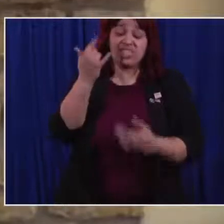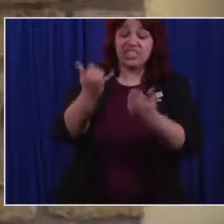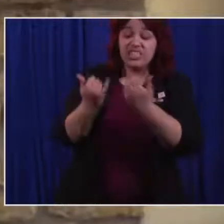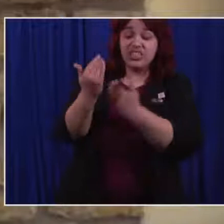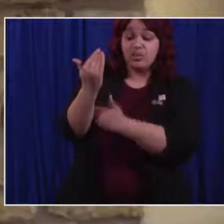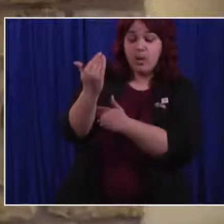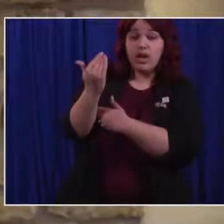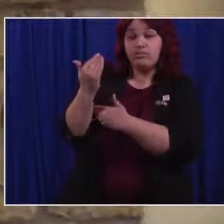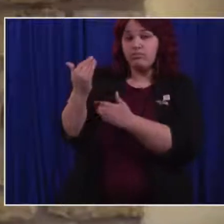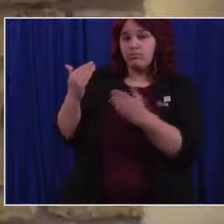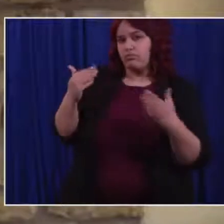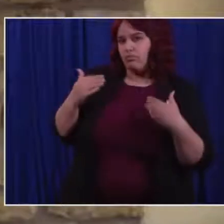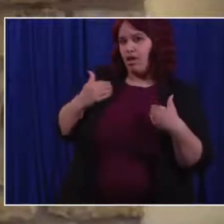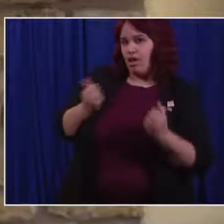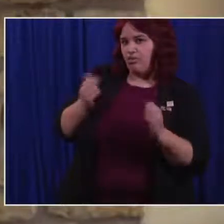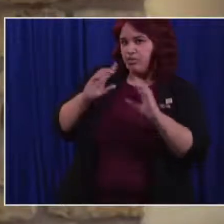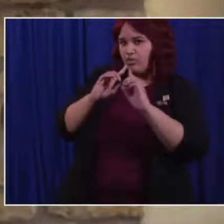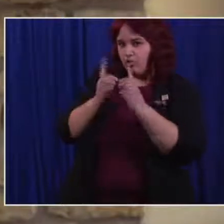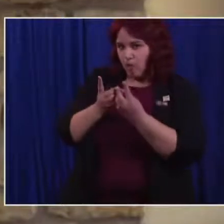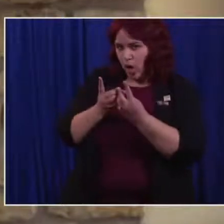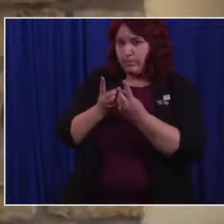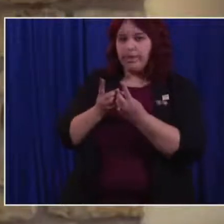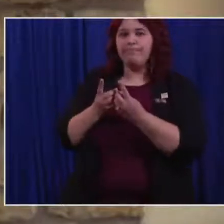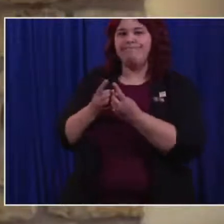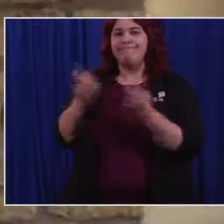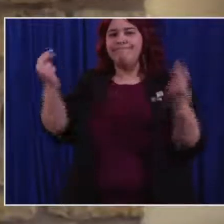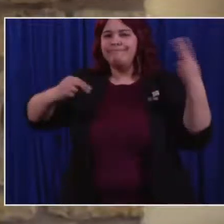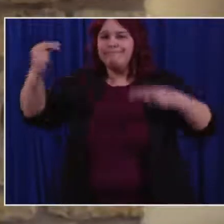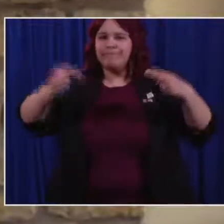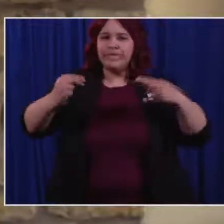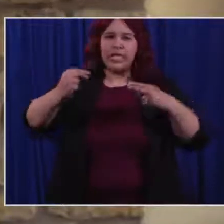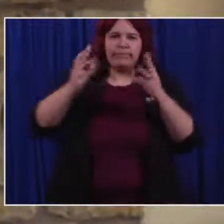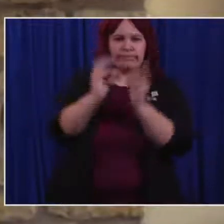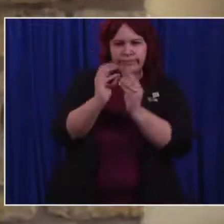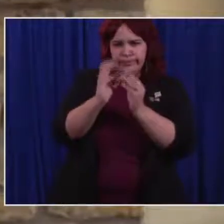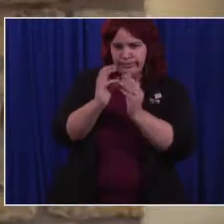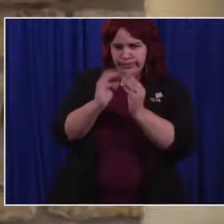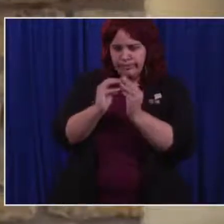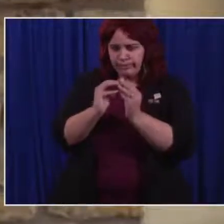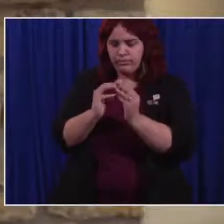the areas that we were seeing where there was not,